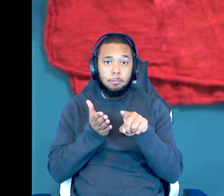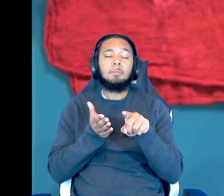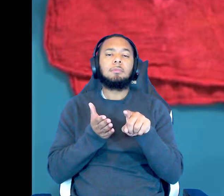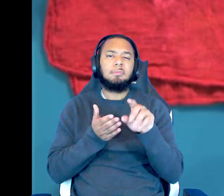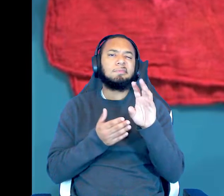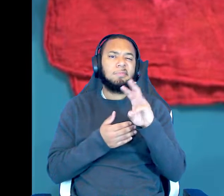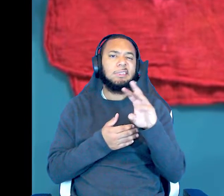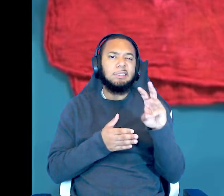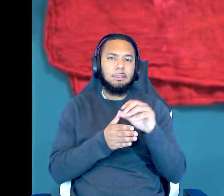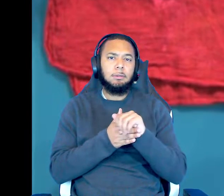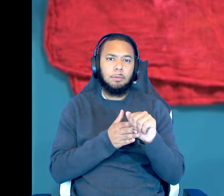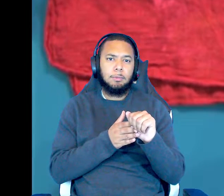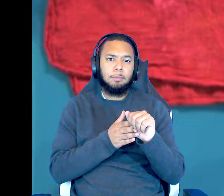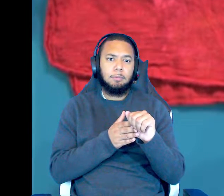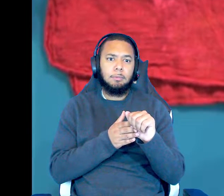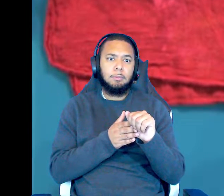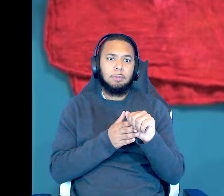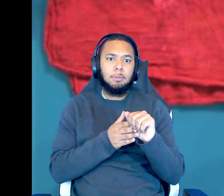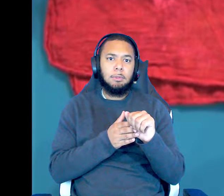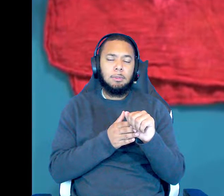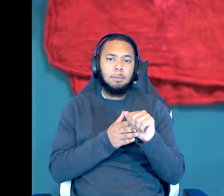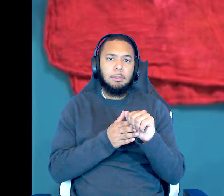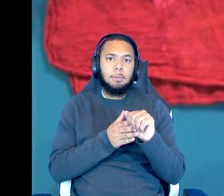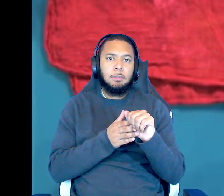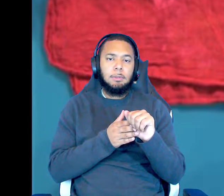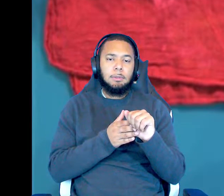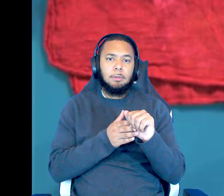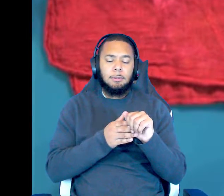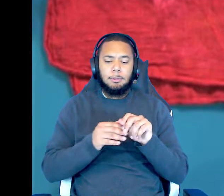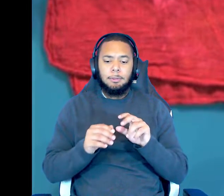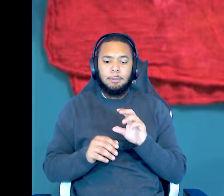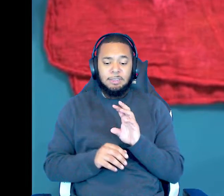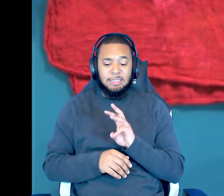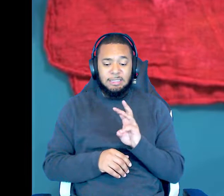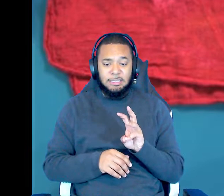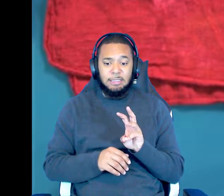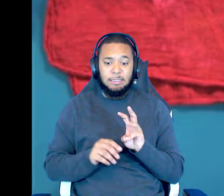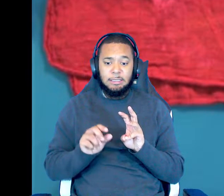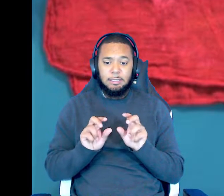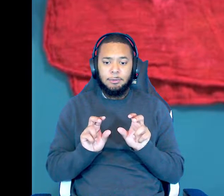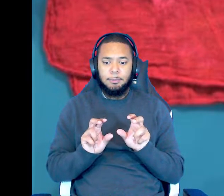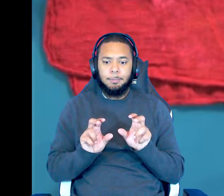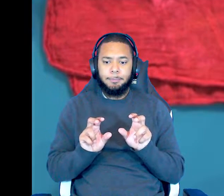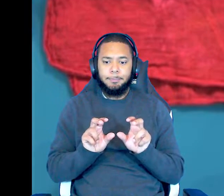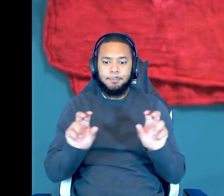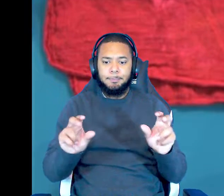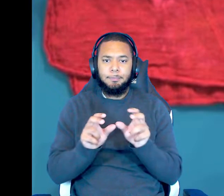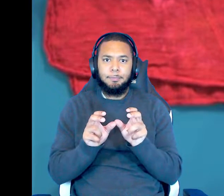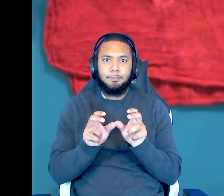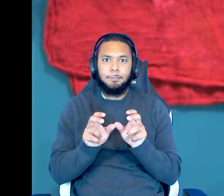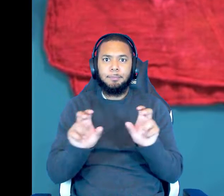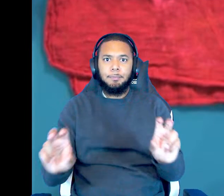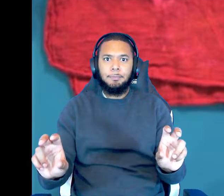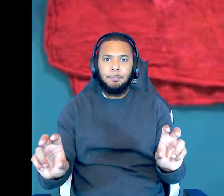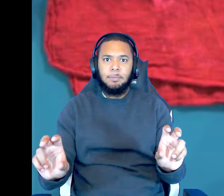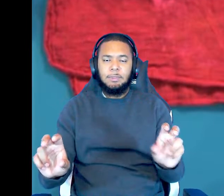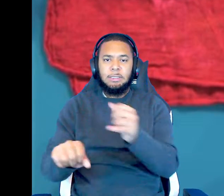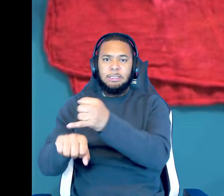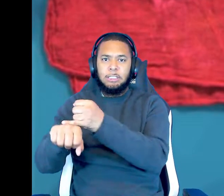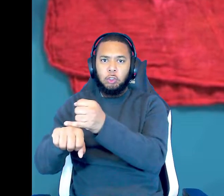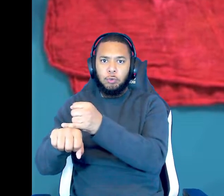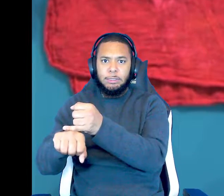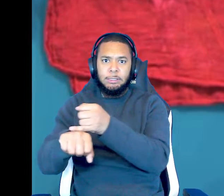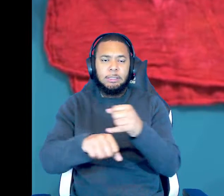And some of this goes toward interest because you owe 12% interest on $2,000. And some of it goes to pay